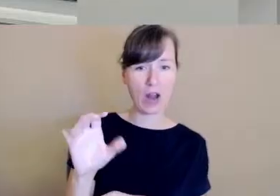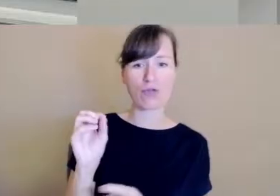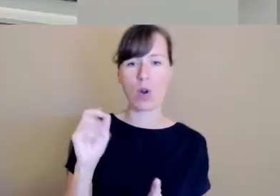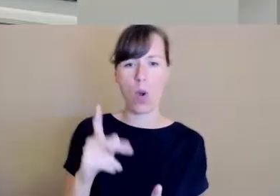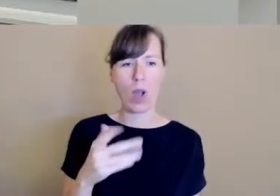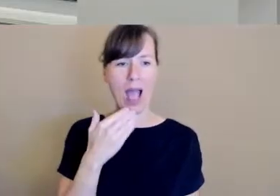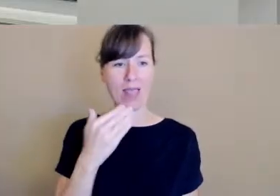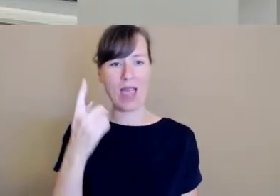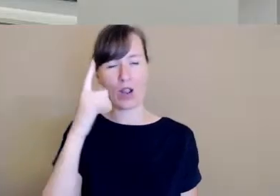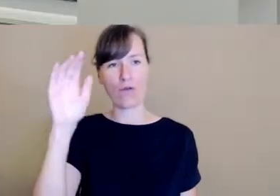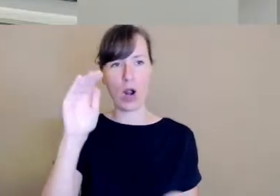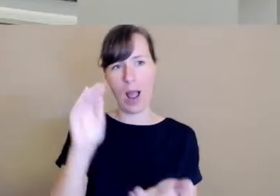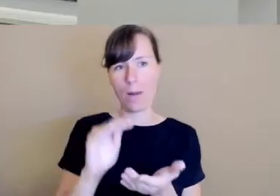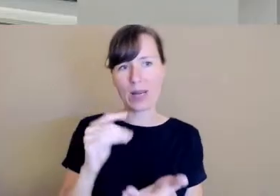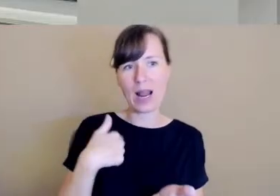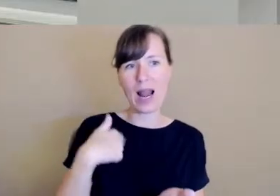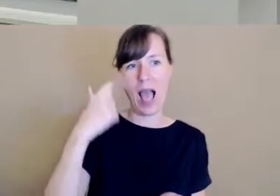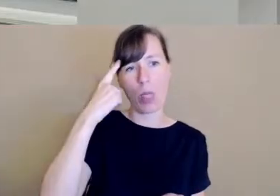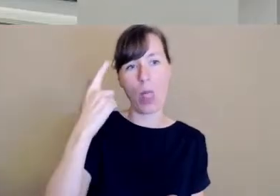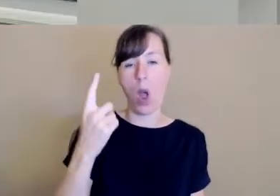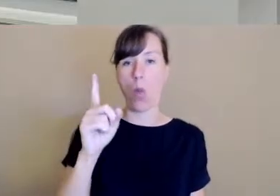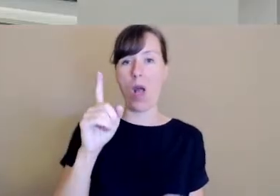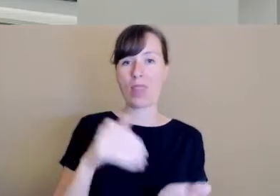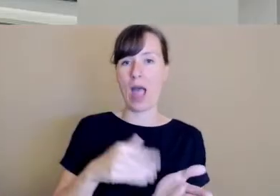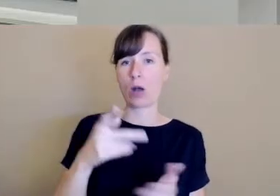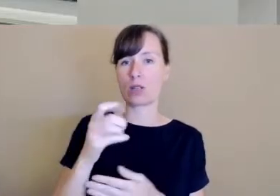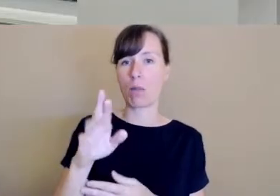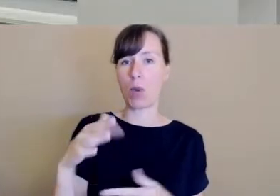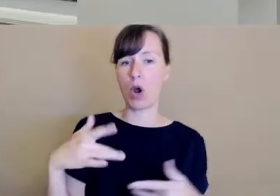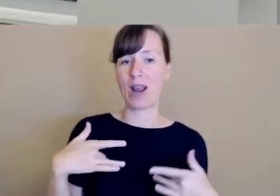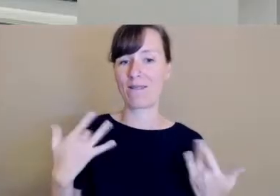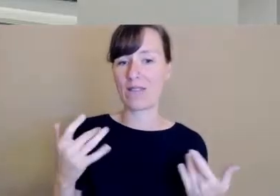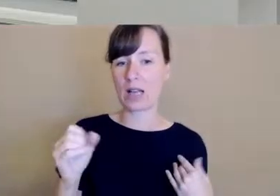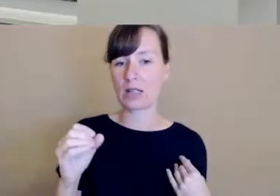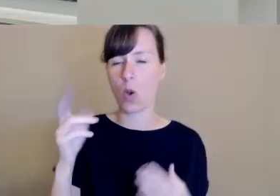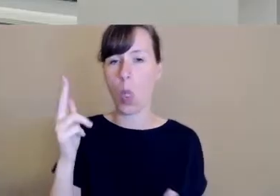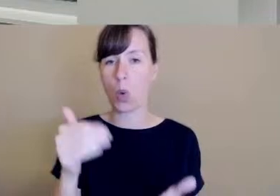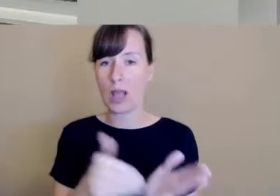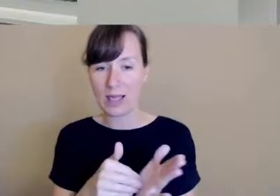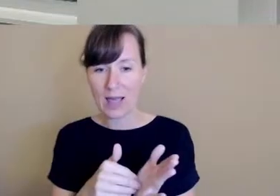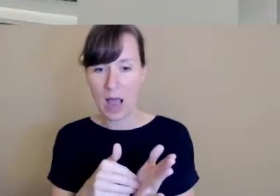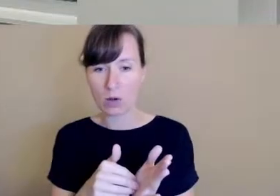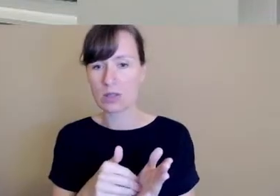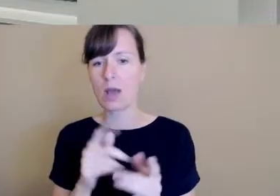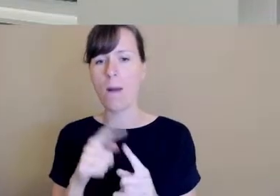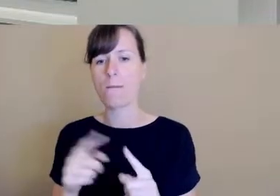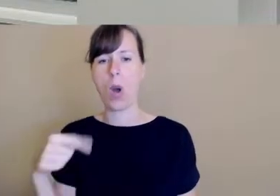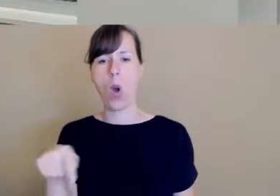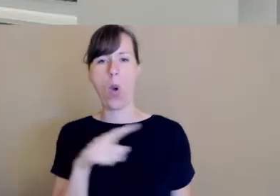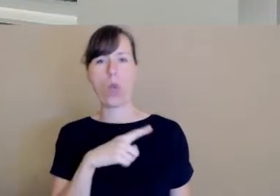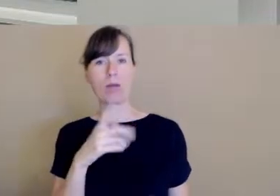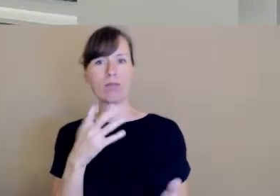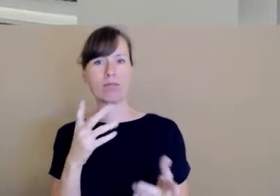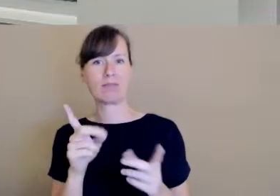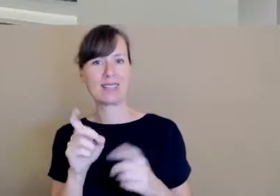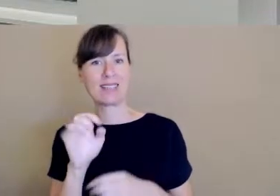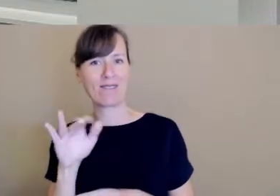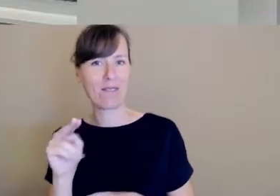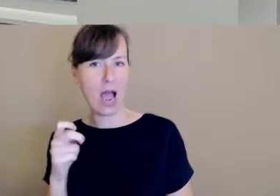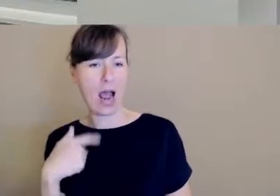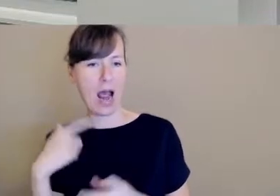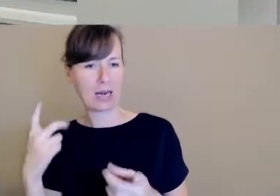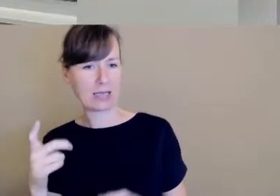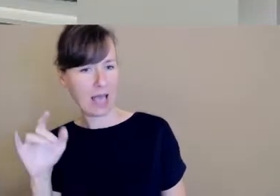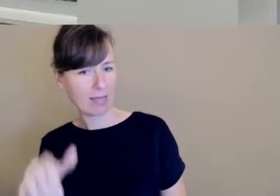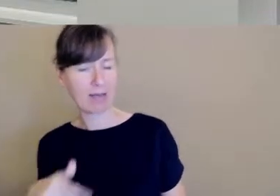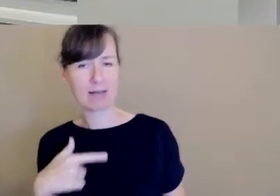it was going to be $1,000 per event, so 3,000. But we'll define, so we don't say, oh, I'll decide this, I'll decide that. So as long